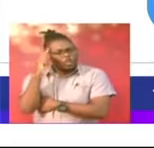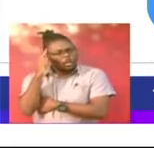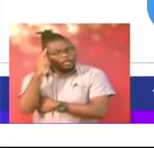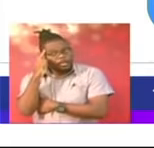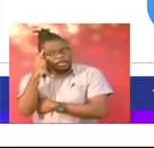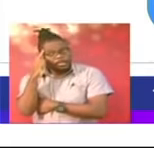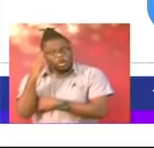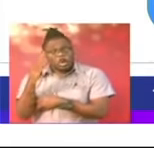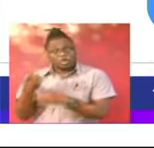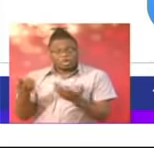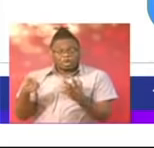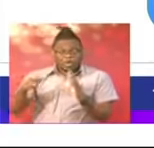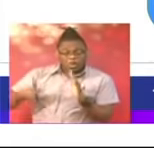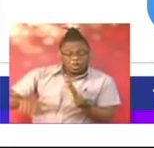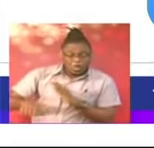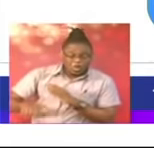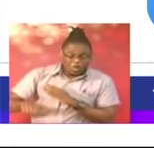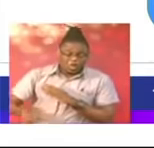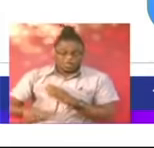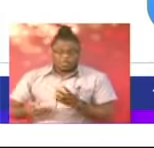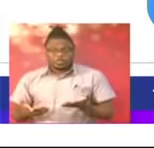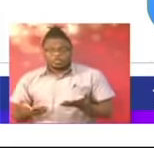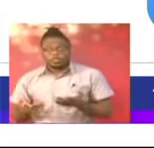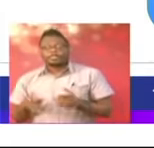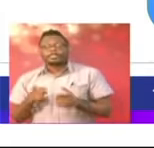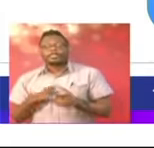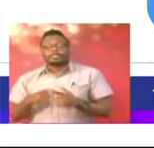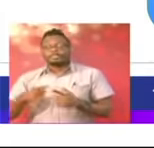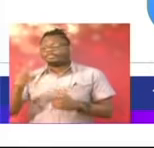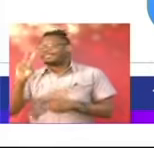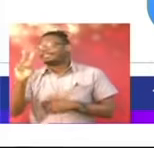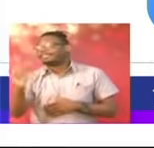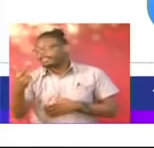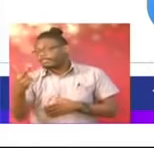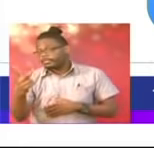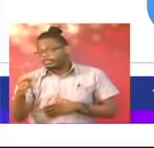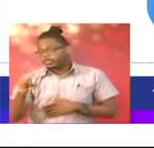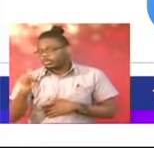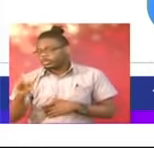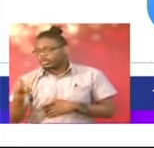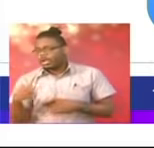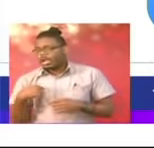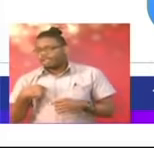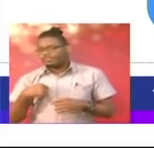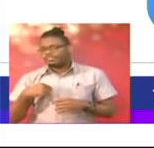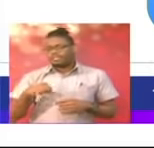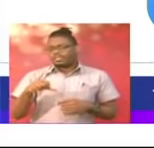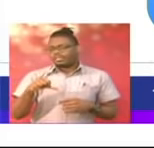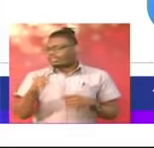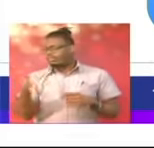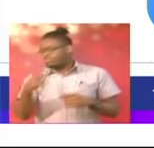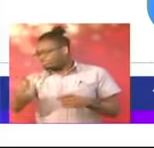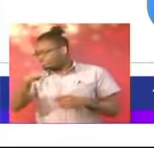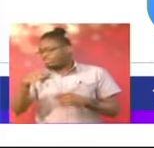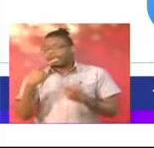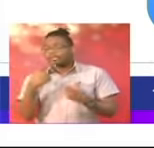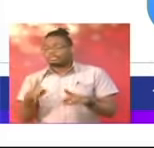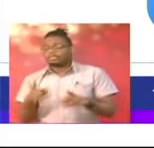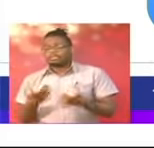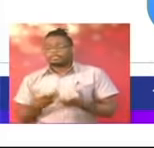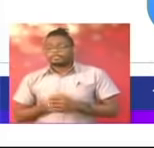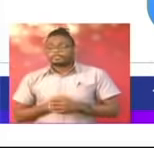etc. And secondly, and I don't know if anybody here could answer this, has any request